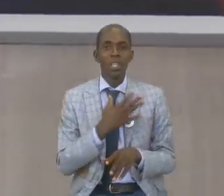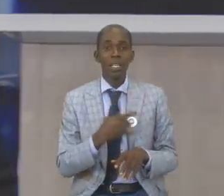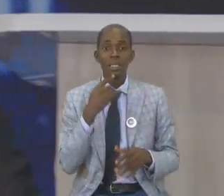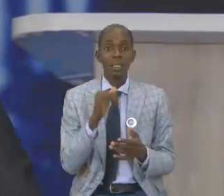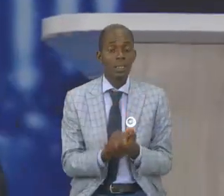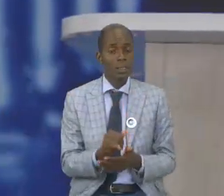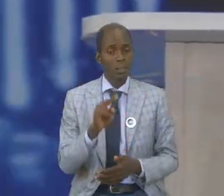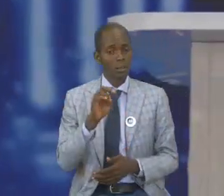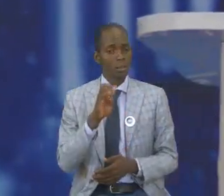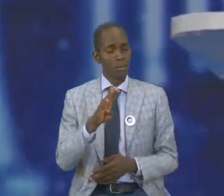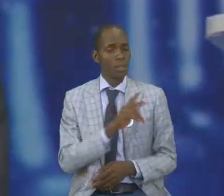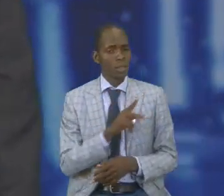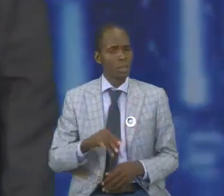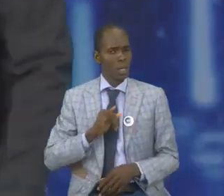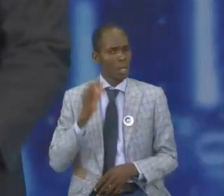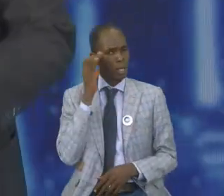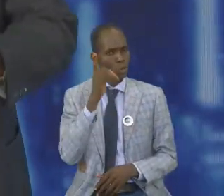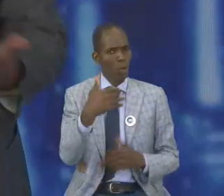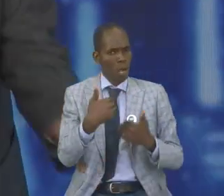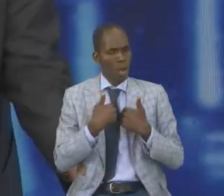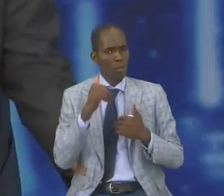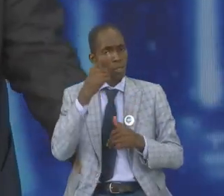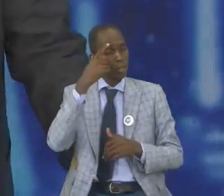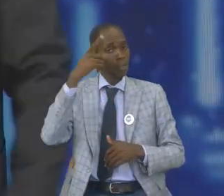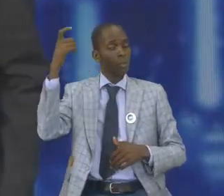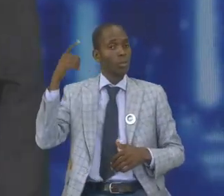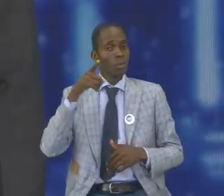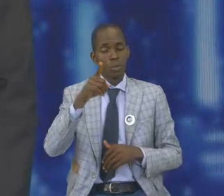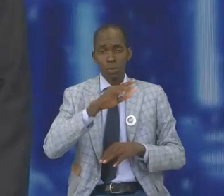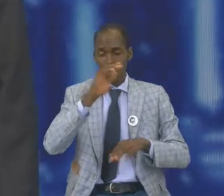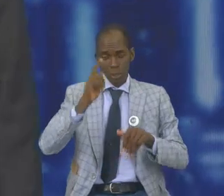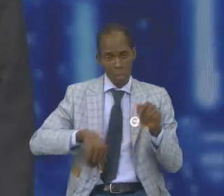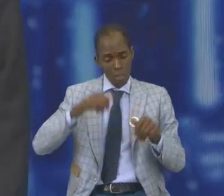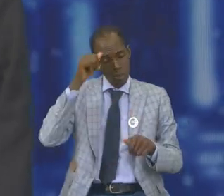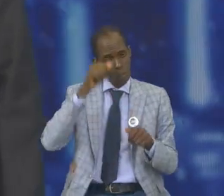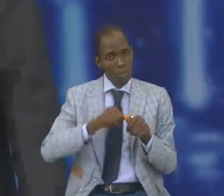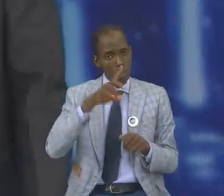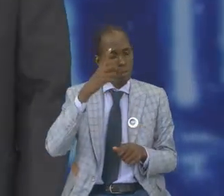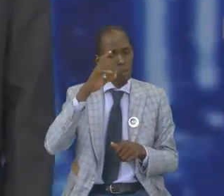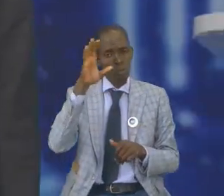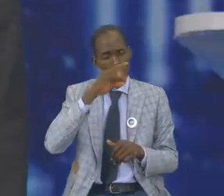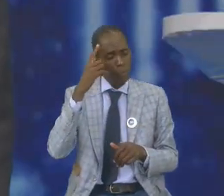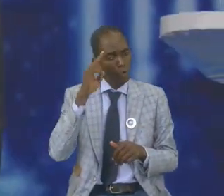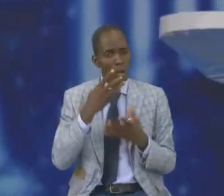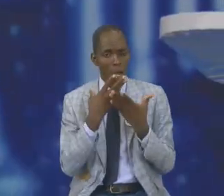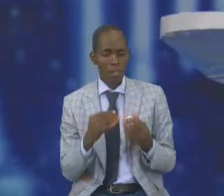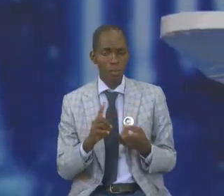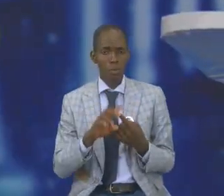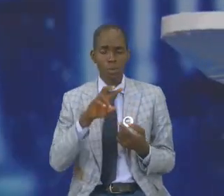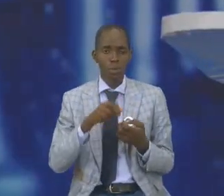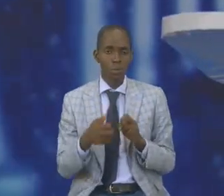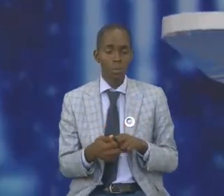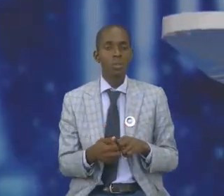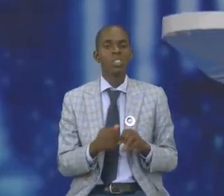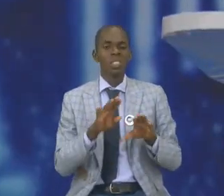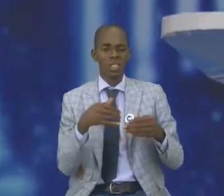I hear that you had a dream. You're looking for the answer to your problem. Give me time.